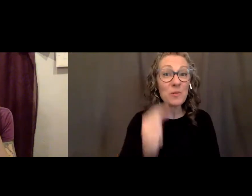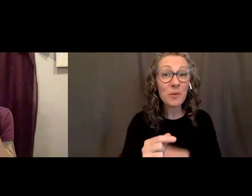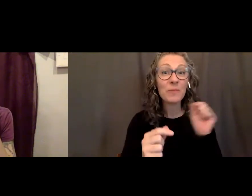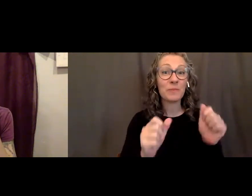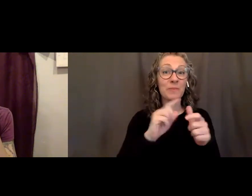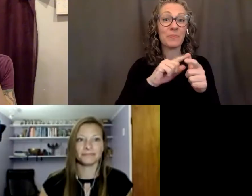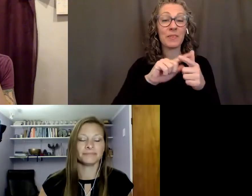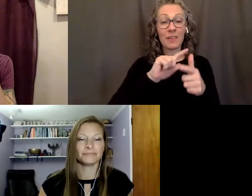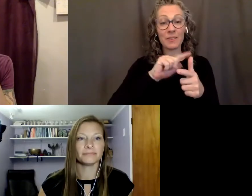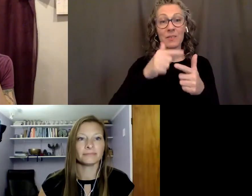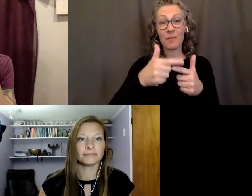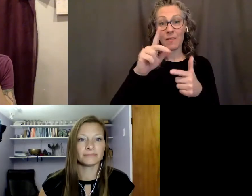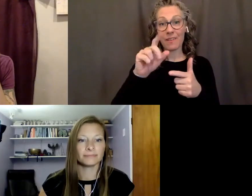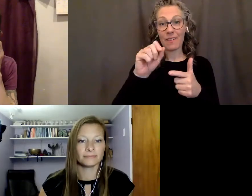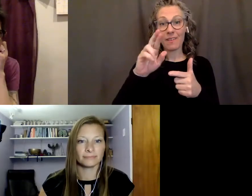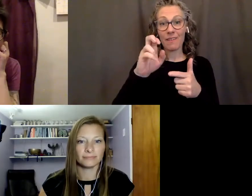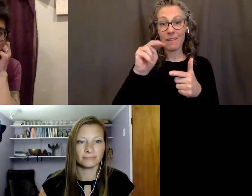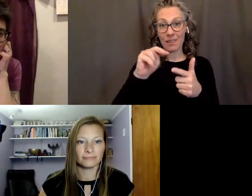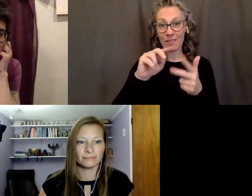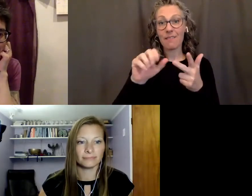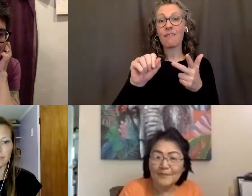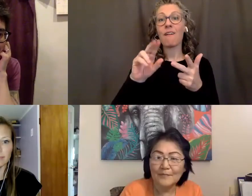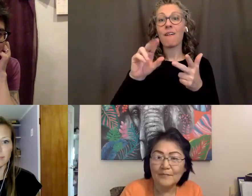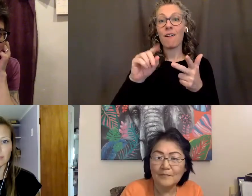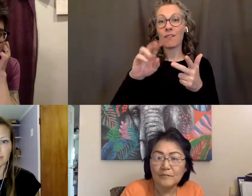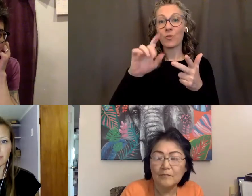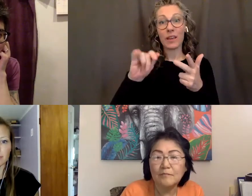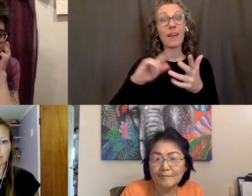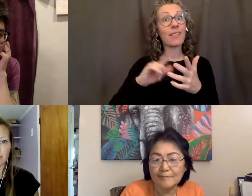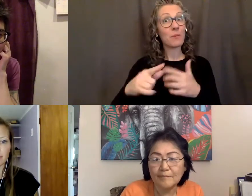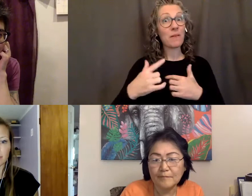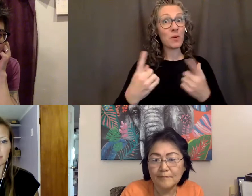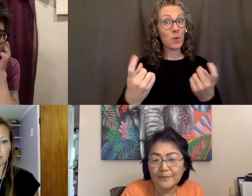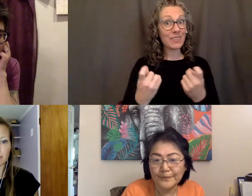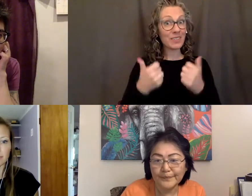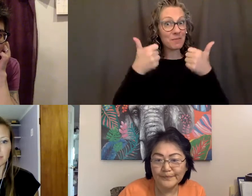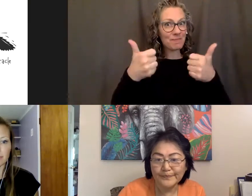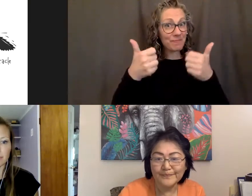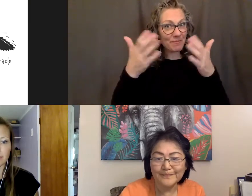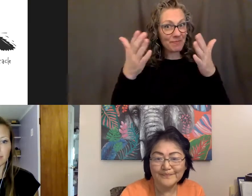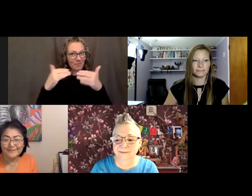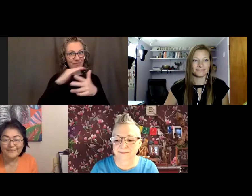Karen and Audrey, and then we do have a question in line now, so we'll get to that next.